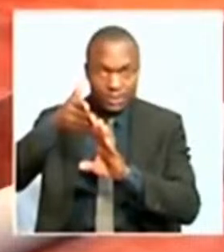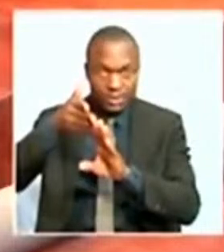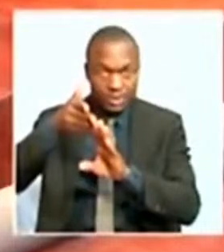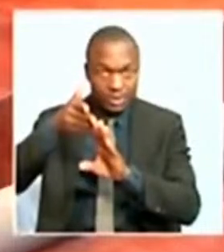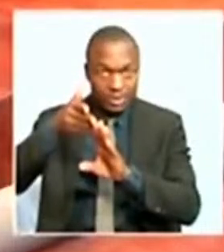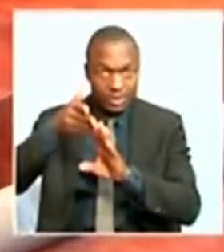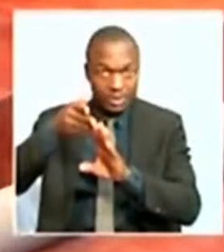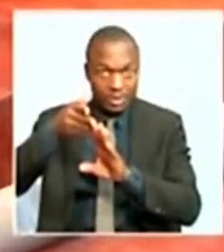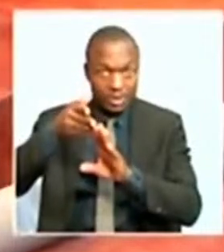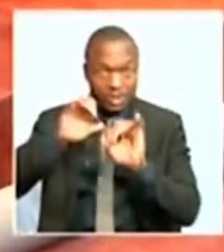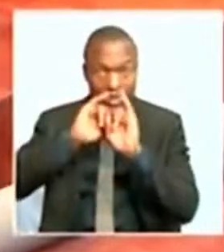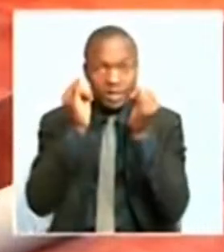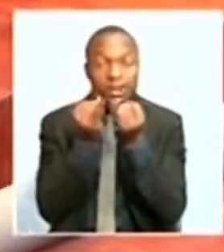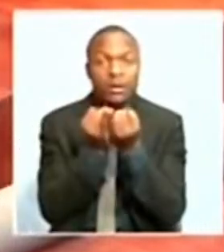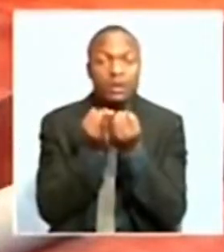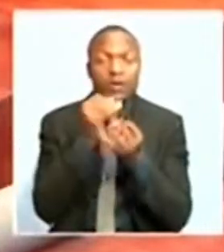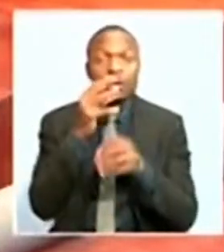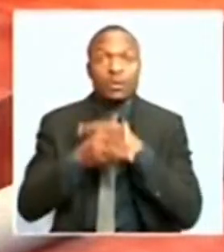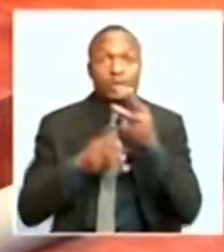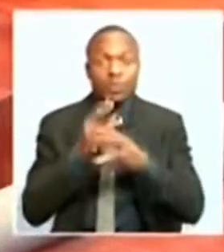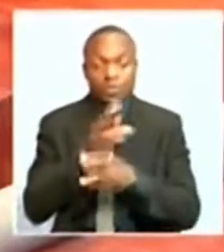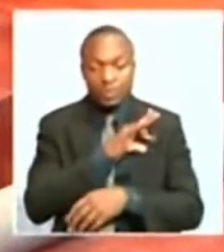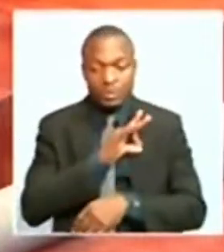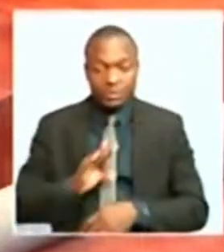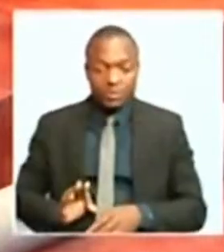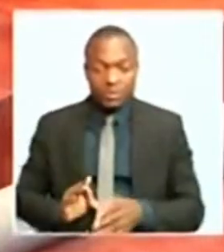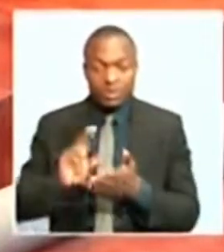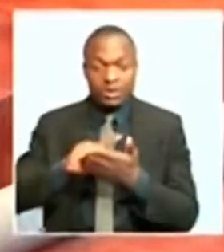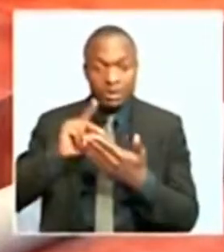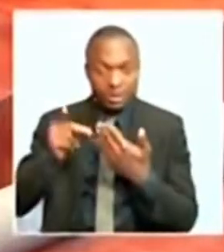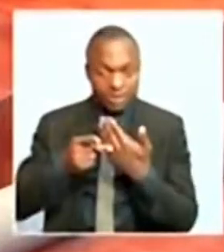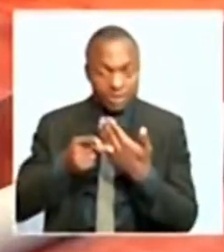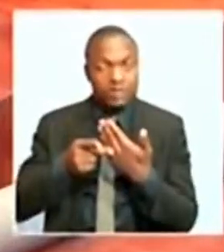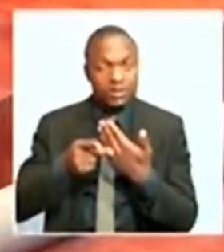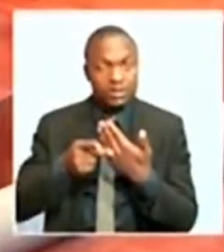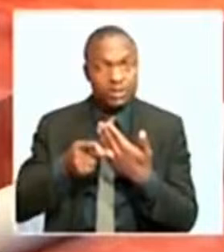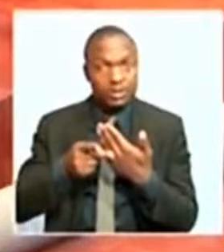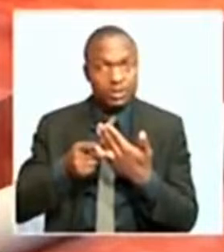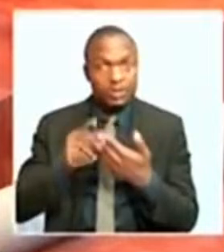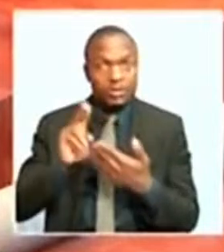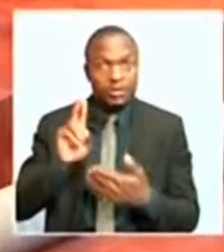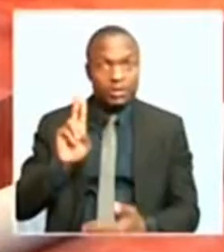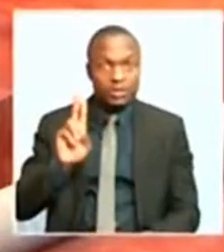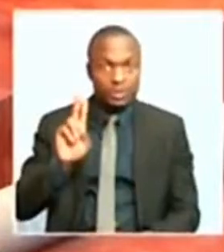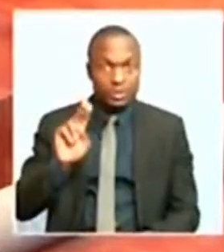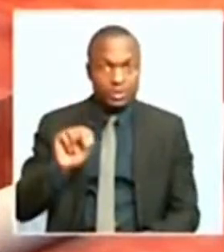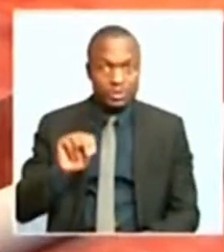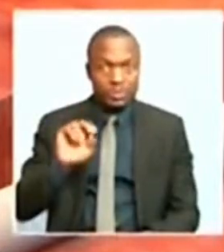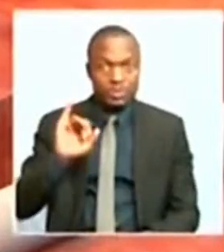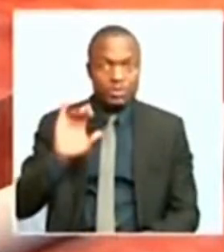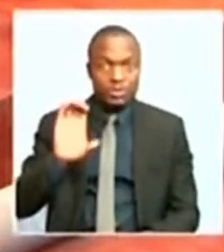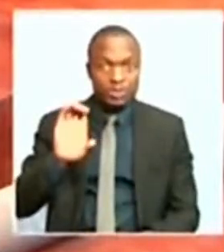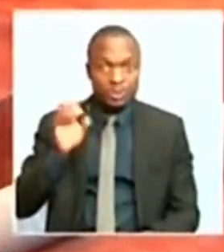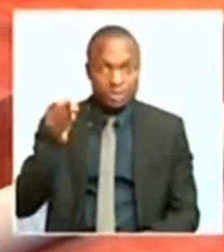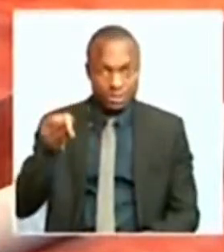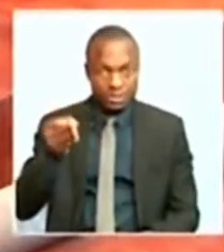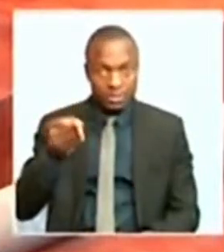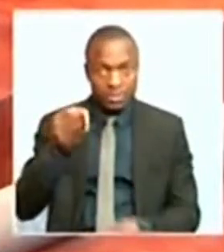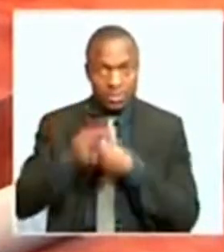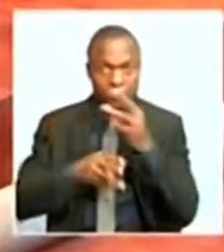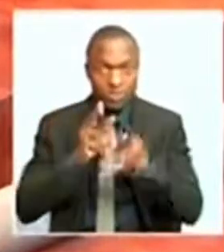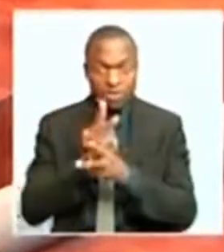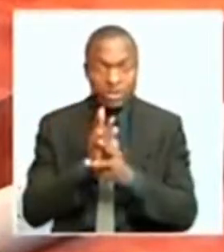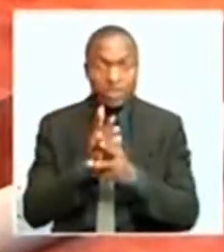for instance, World Food Program or Food and Agriculture Organization or UNICEF or World Health